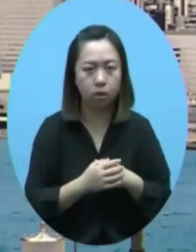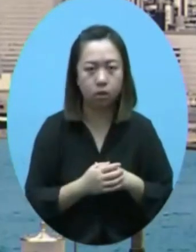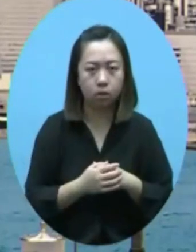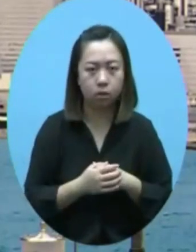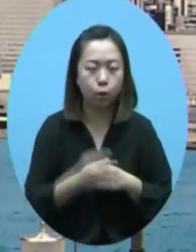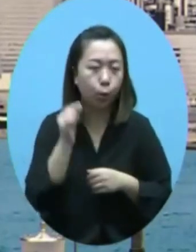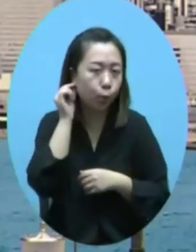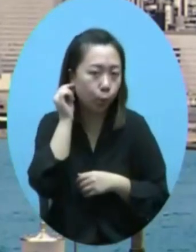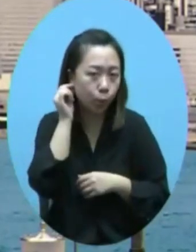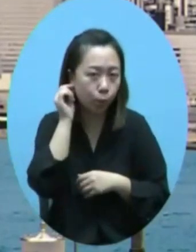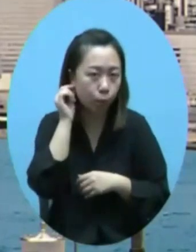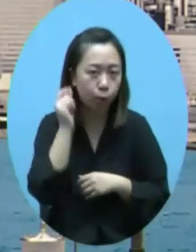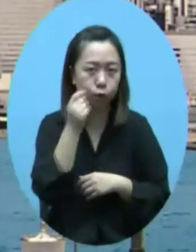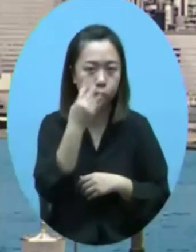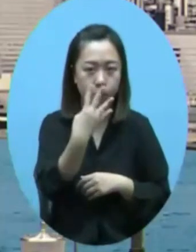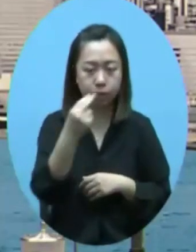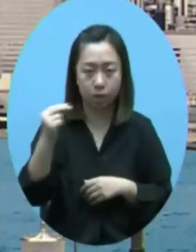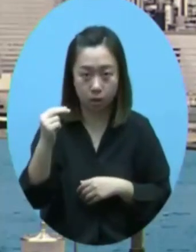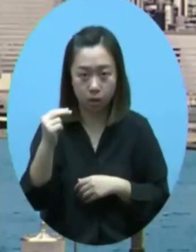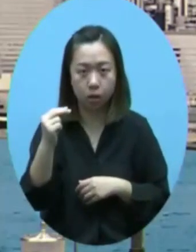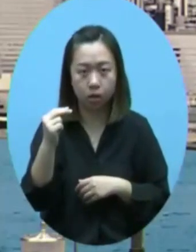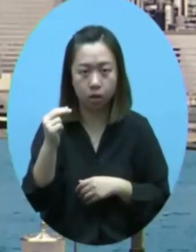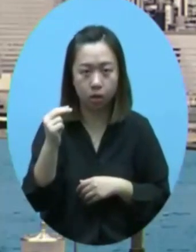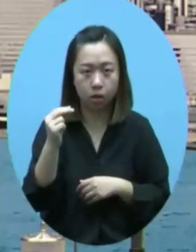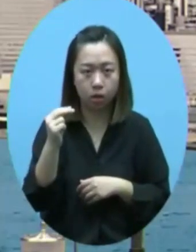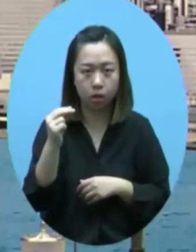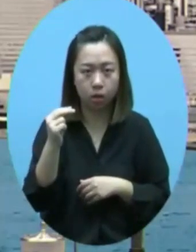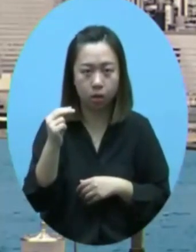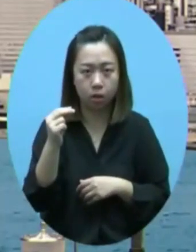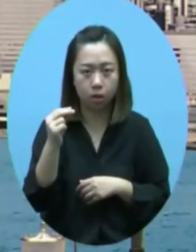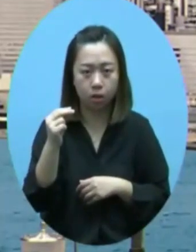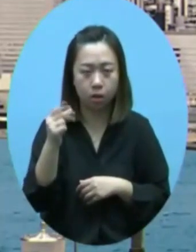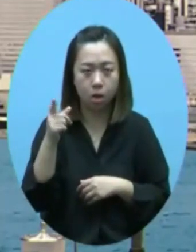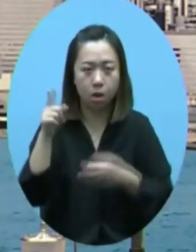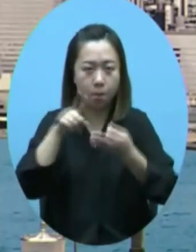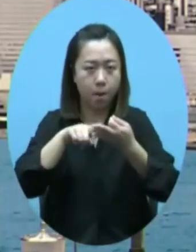1372 is a female, 47-year-old.